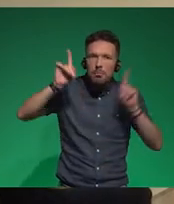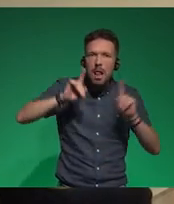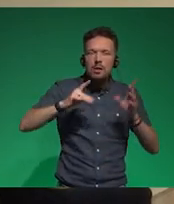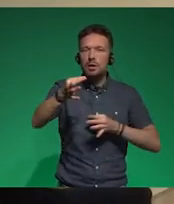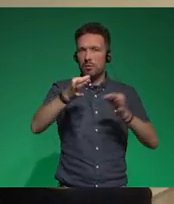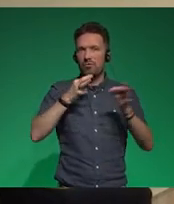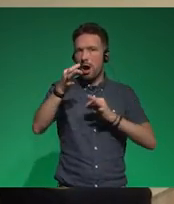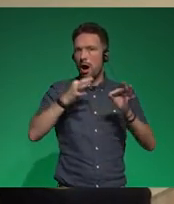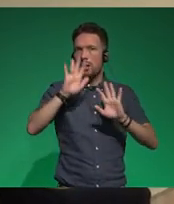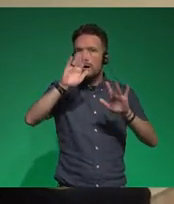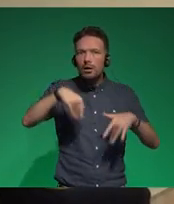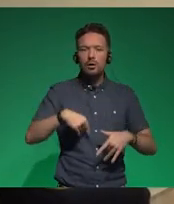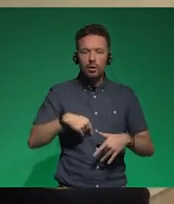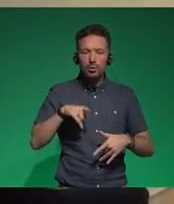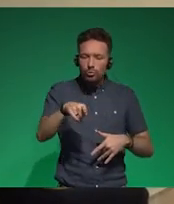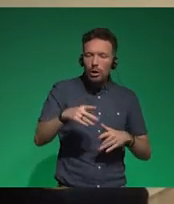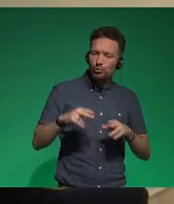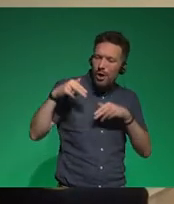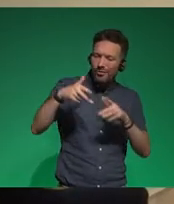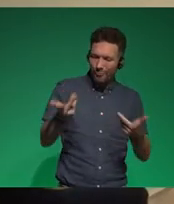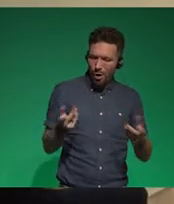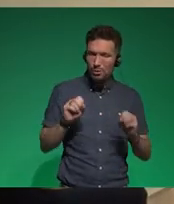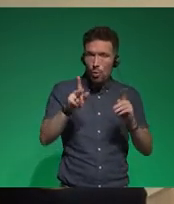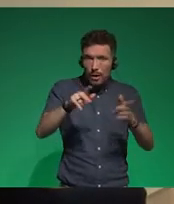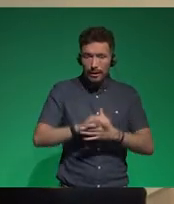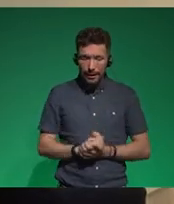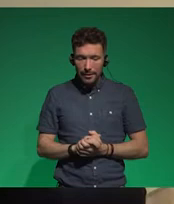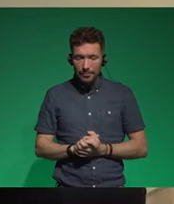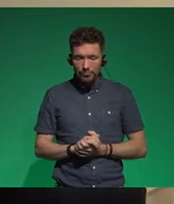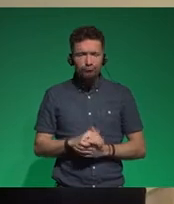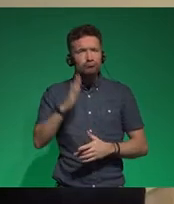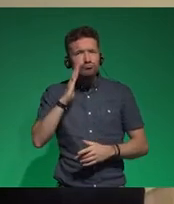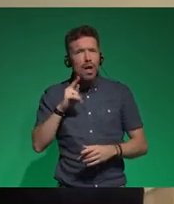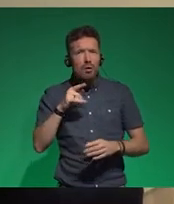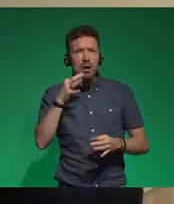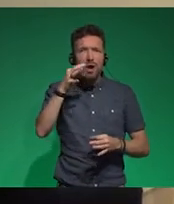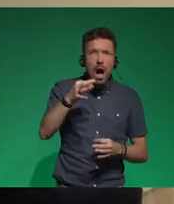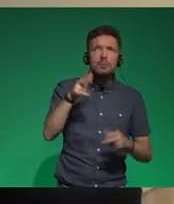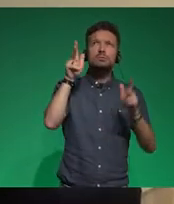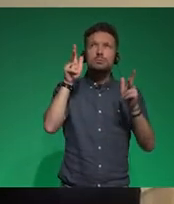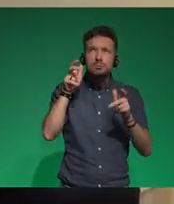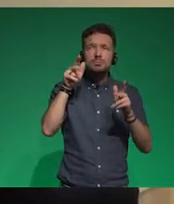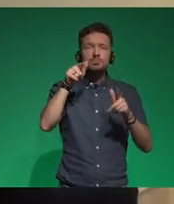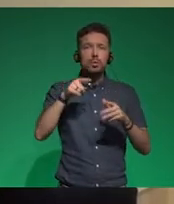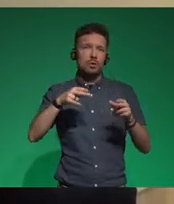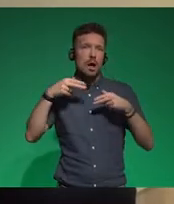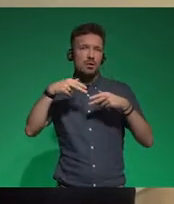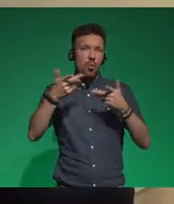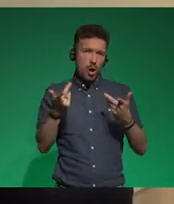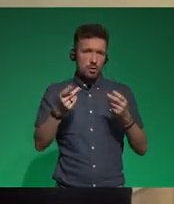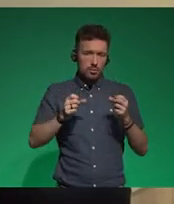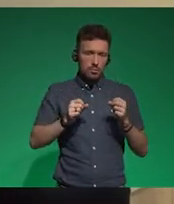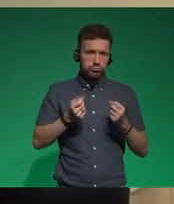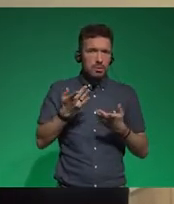ask you all here now to do this after we have seen the video. Are you okay with this,